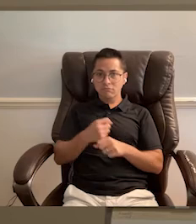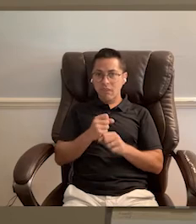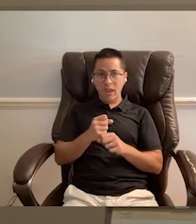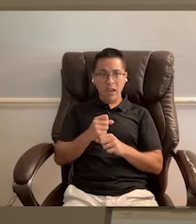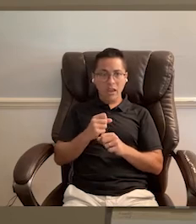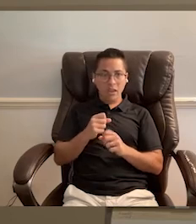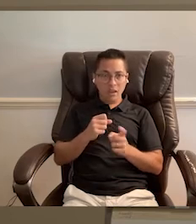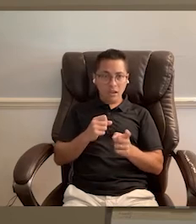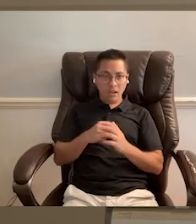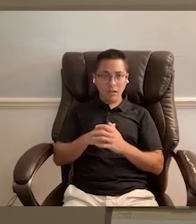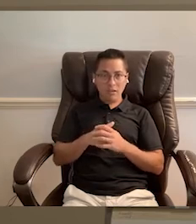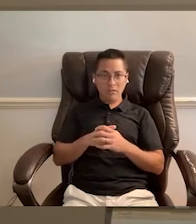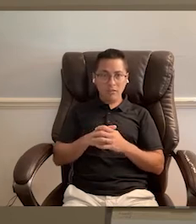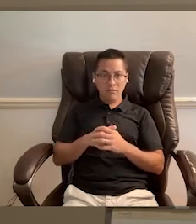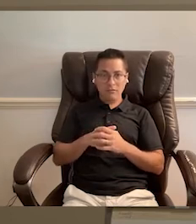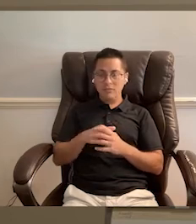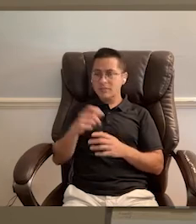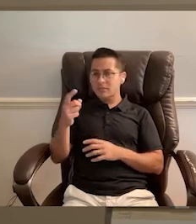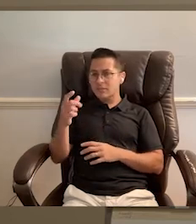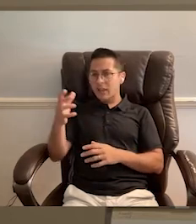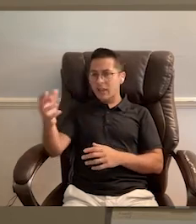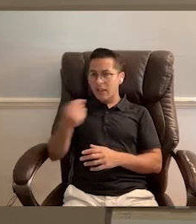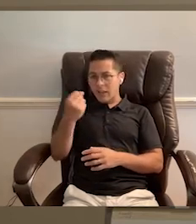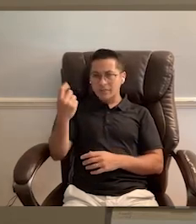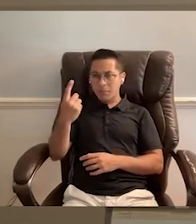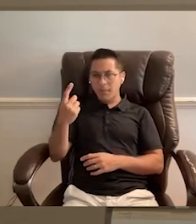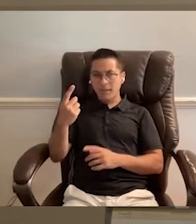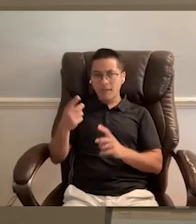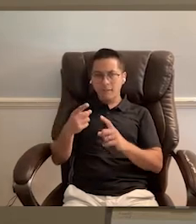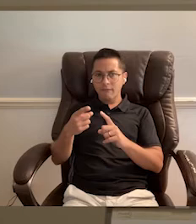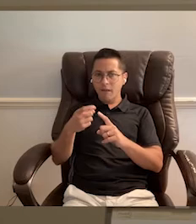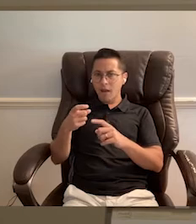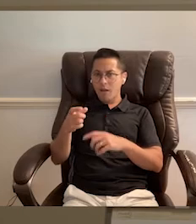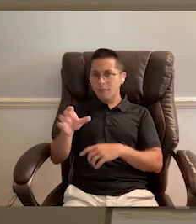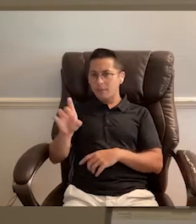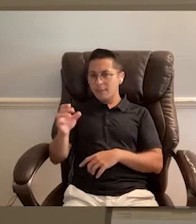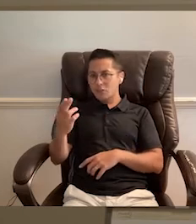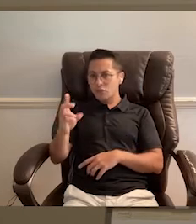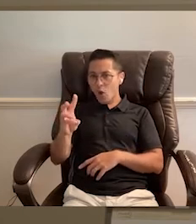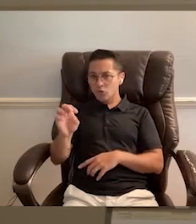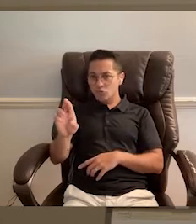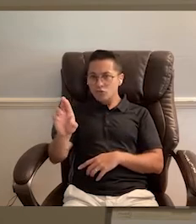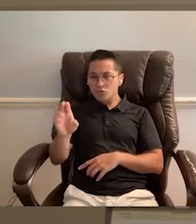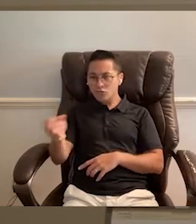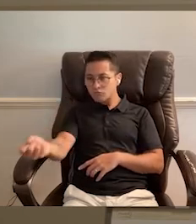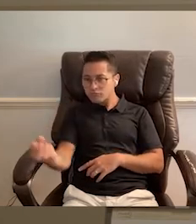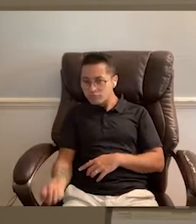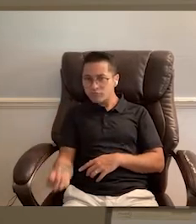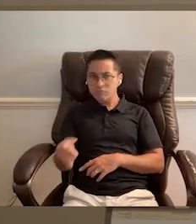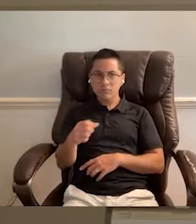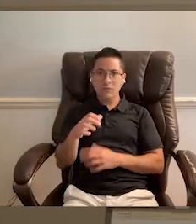door. Now, this robot here that I talked to you about is a robot with 2 hands. It has a screen that you can put facial